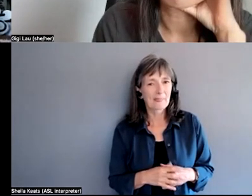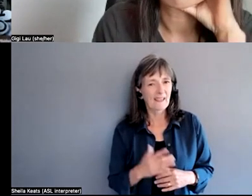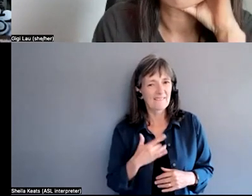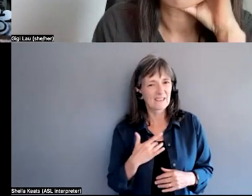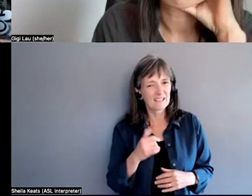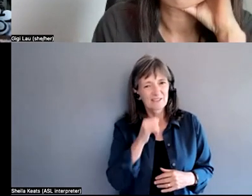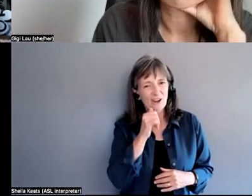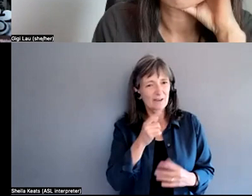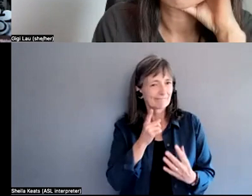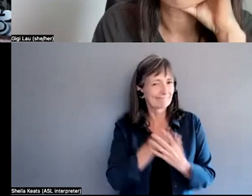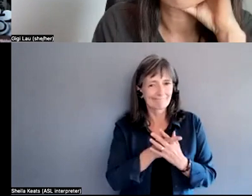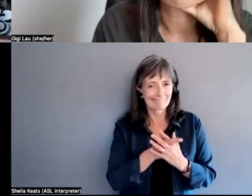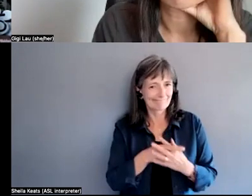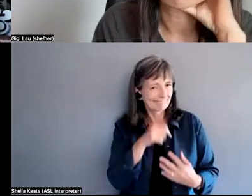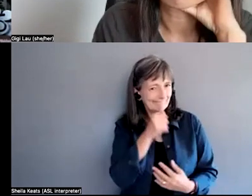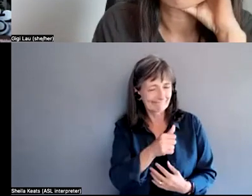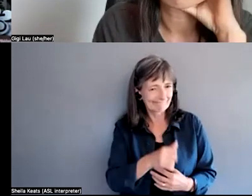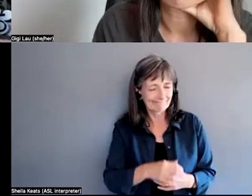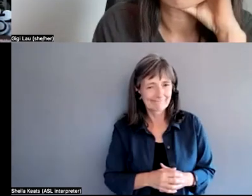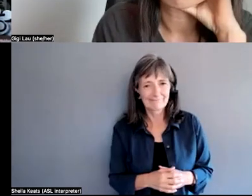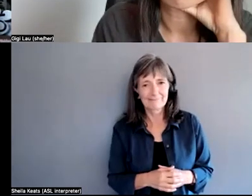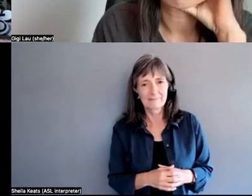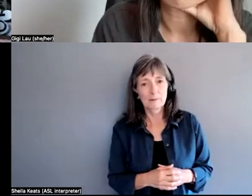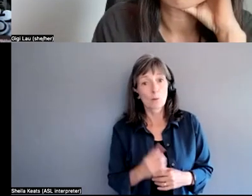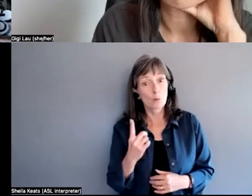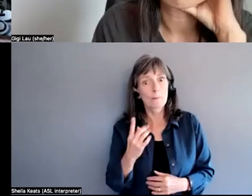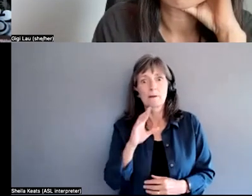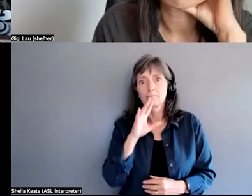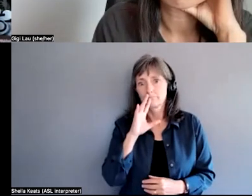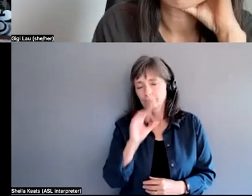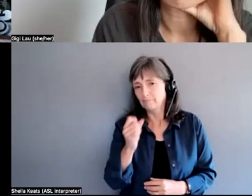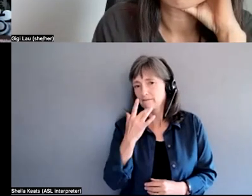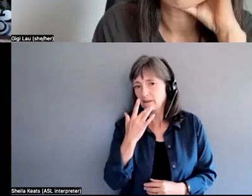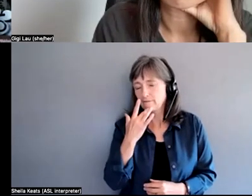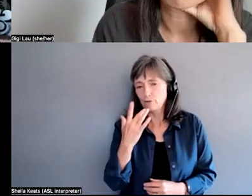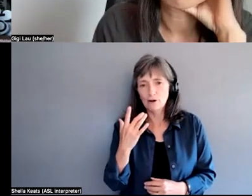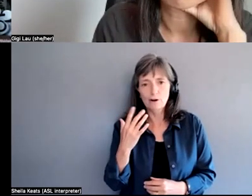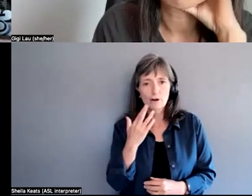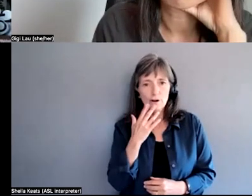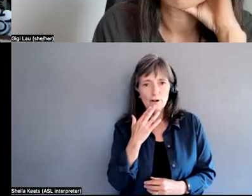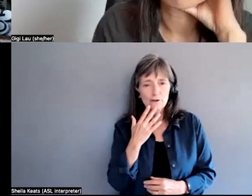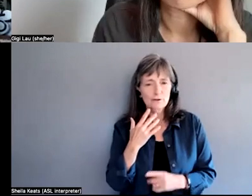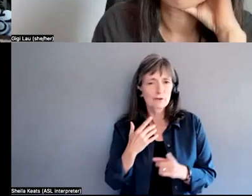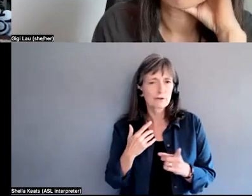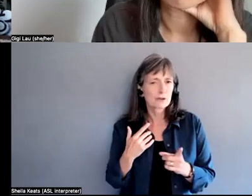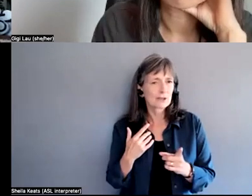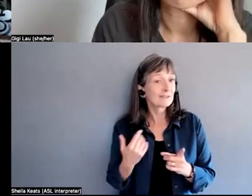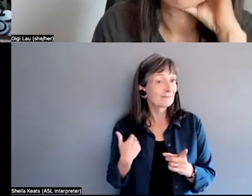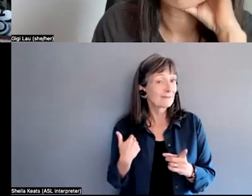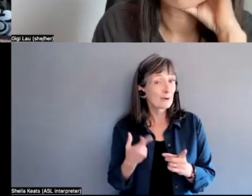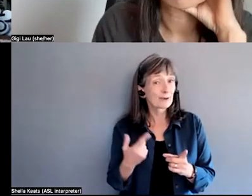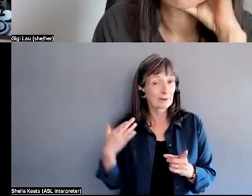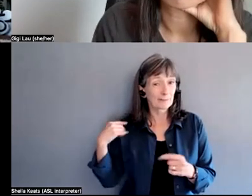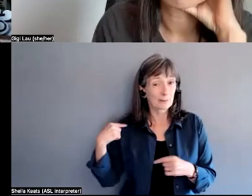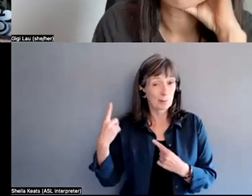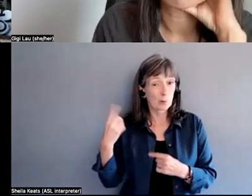because like one of my favorite covers, like you were asking about the favorite covers from the past year,